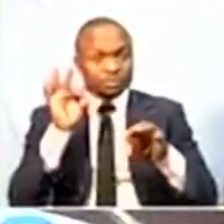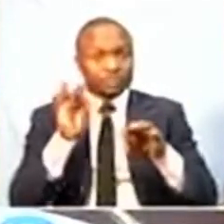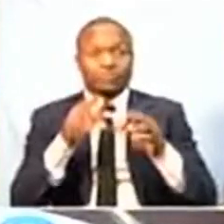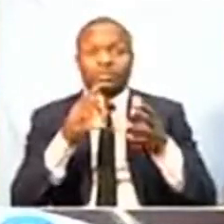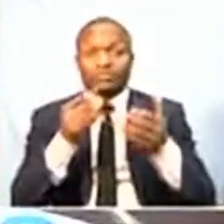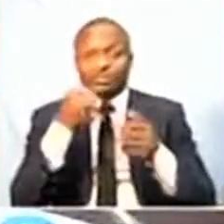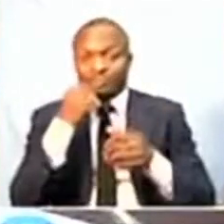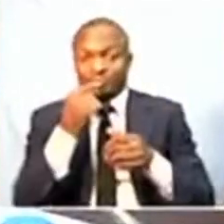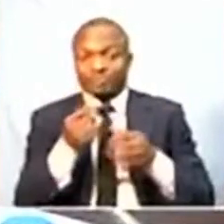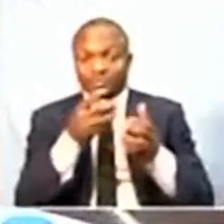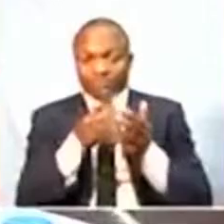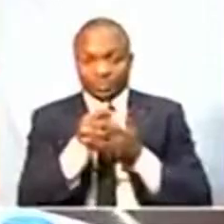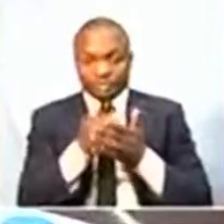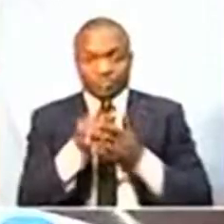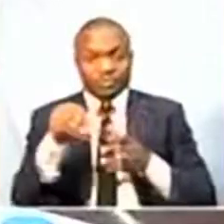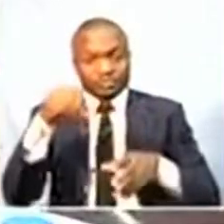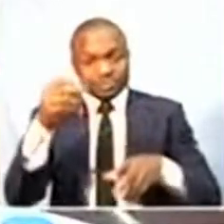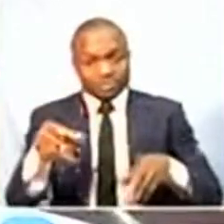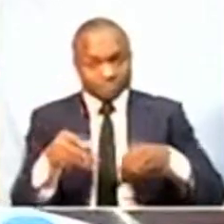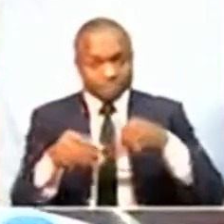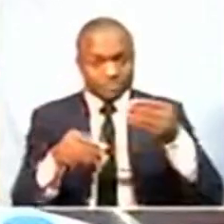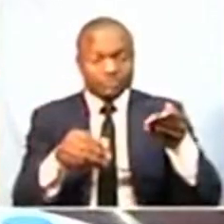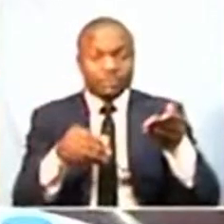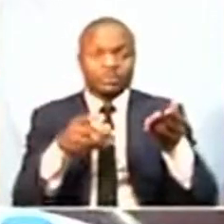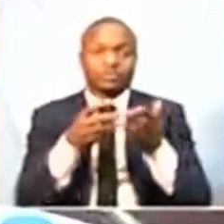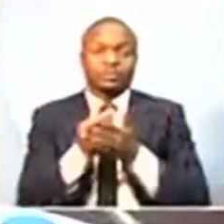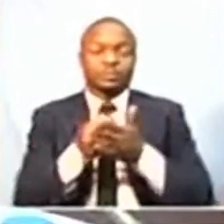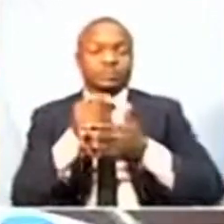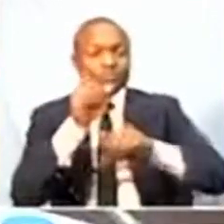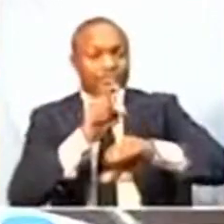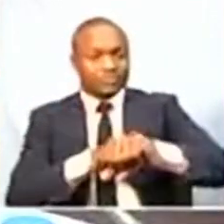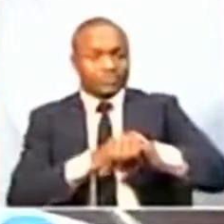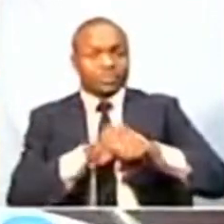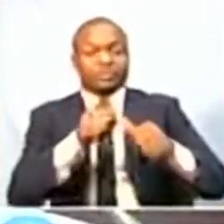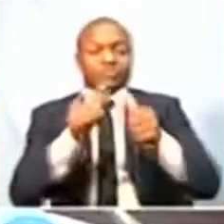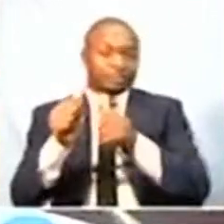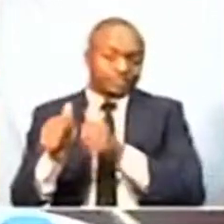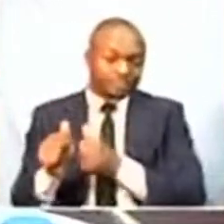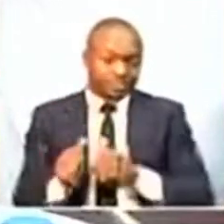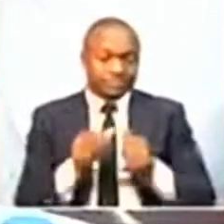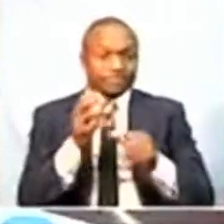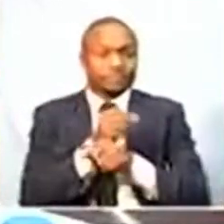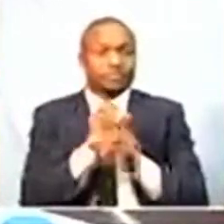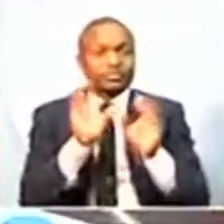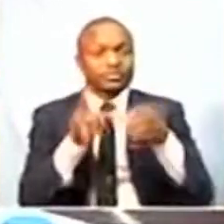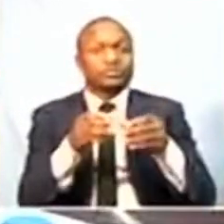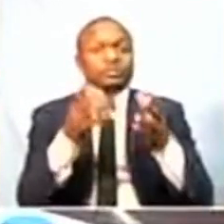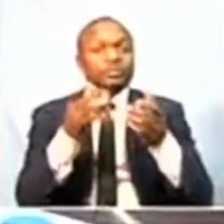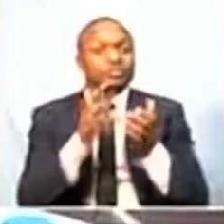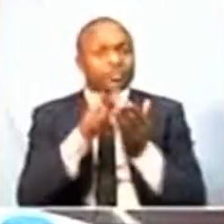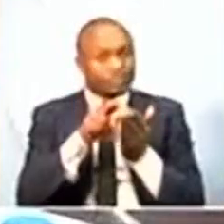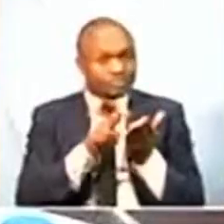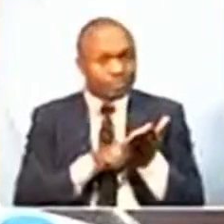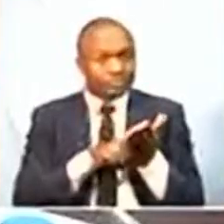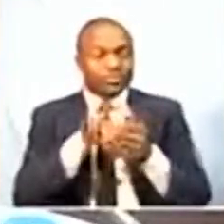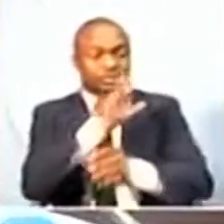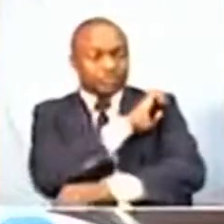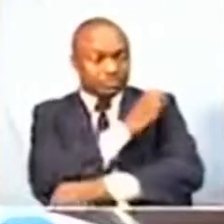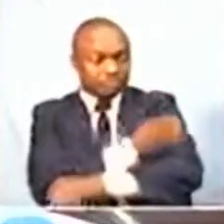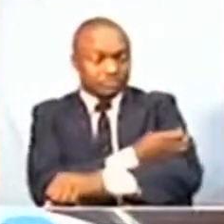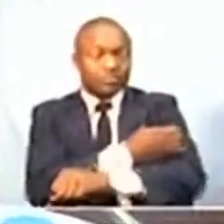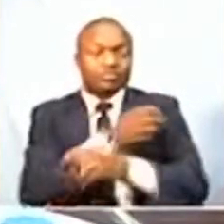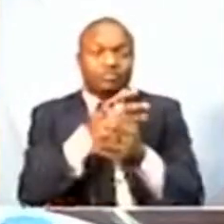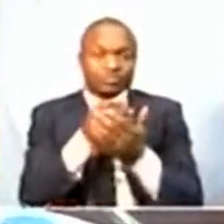the funds were spent within the accounting period. Action taken, Chair. Council wishes to report that the empowerment